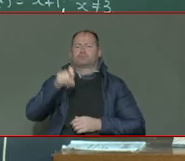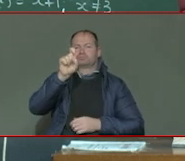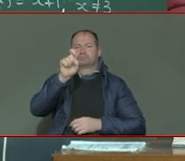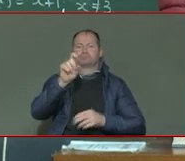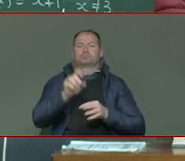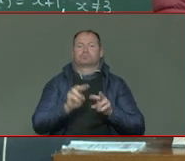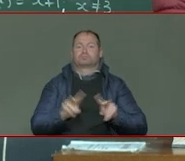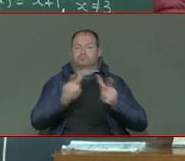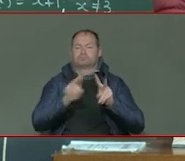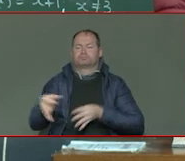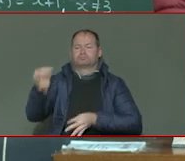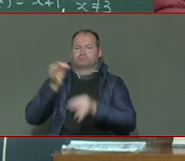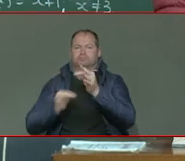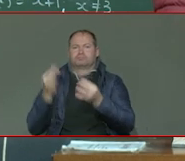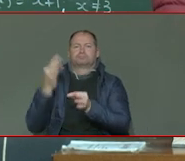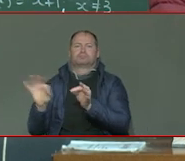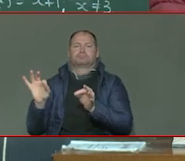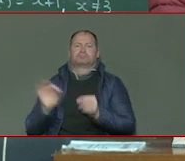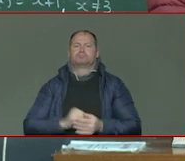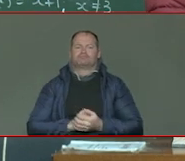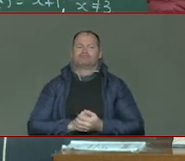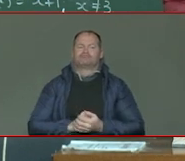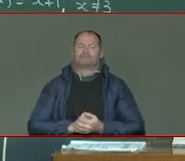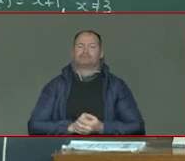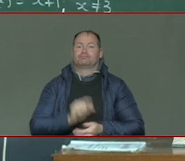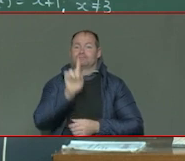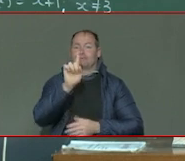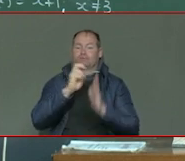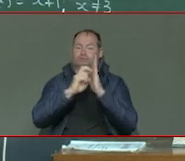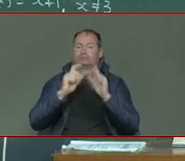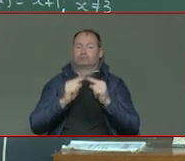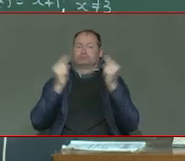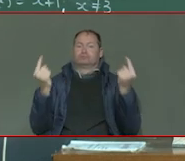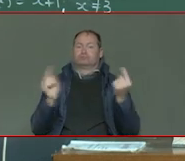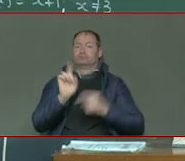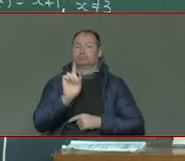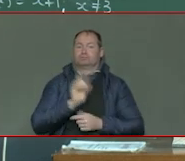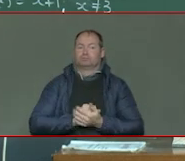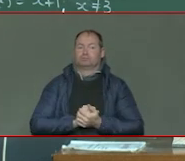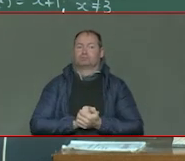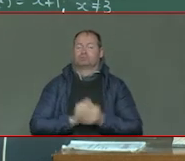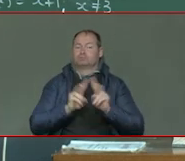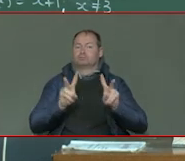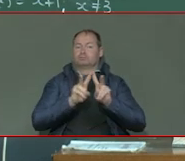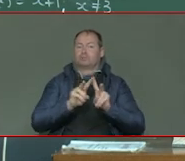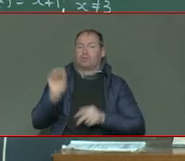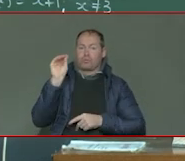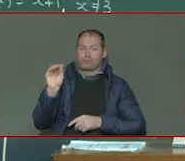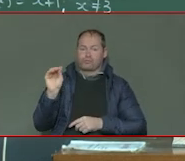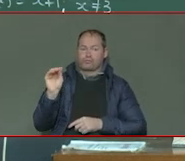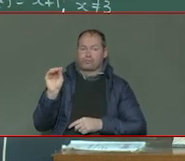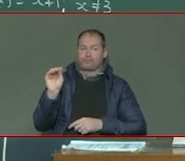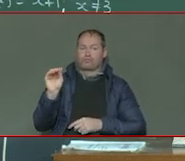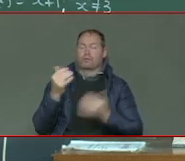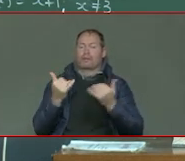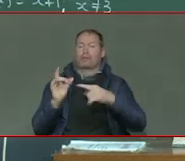expression, and we simplify. The exception to the rule is, if I put this value into the expression, and it makes